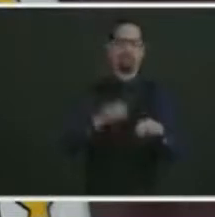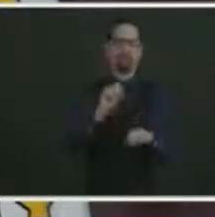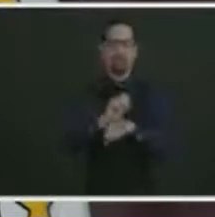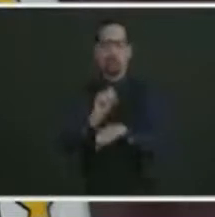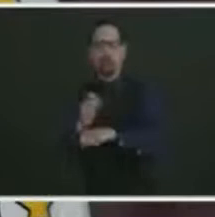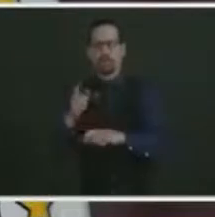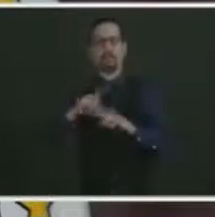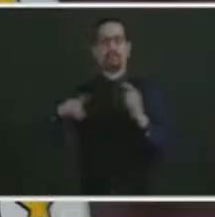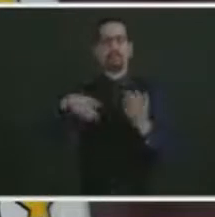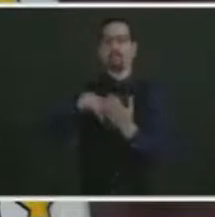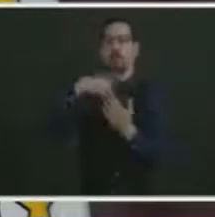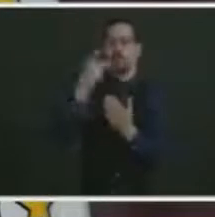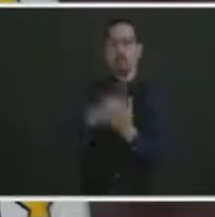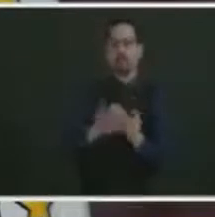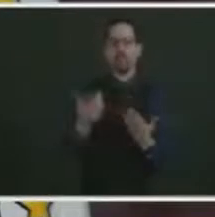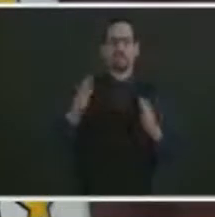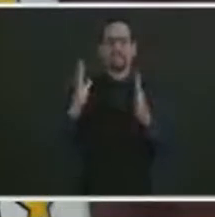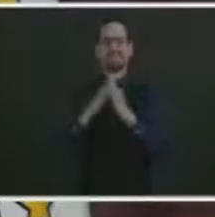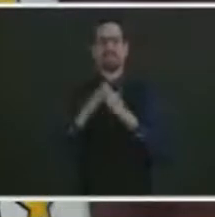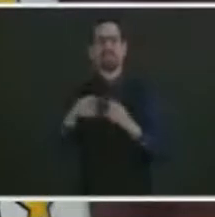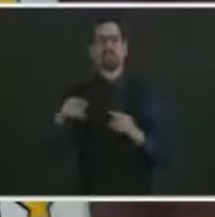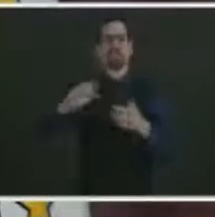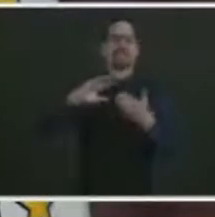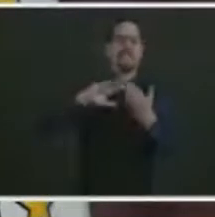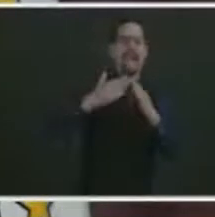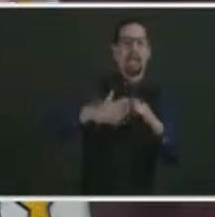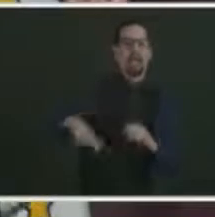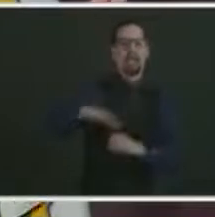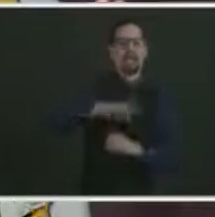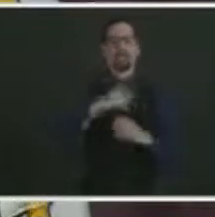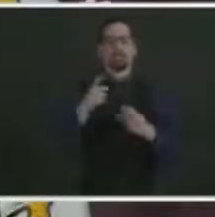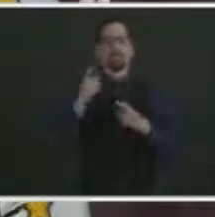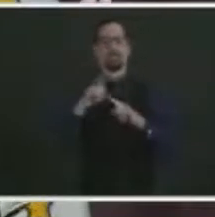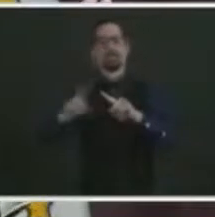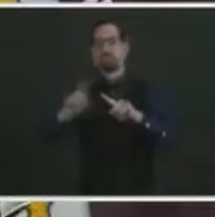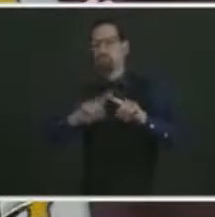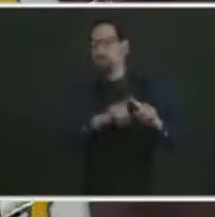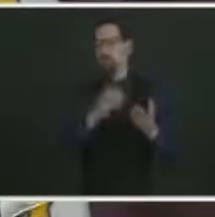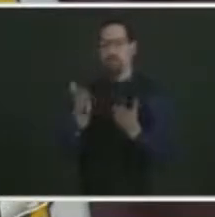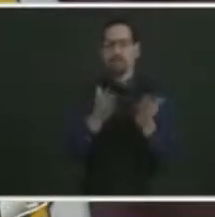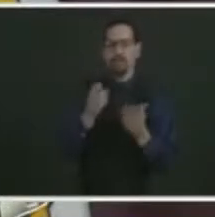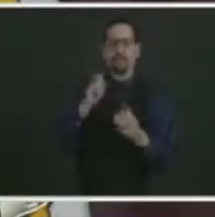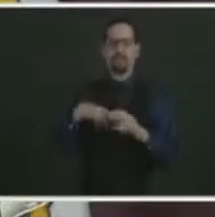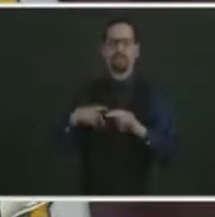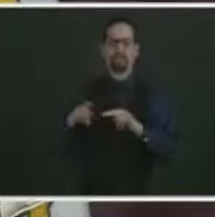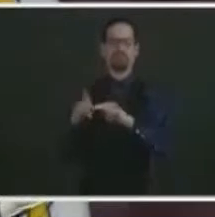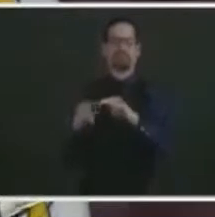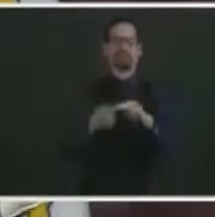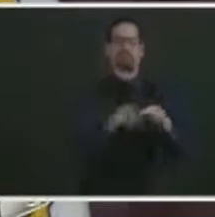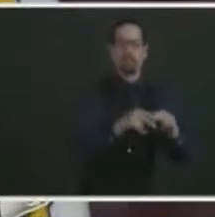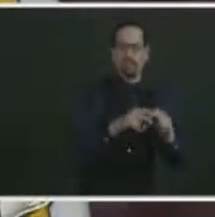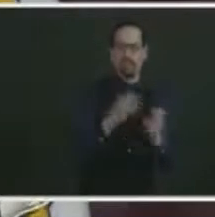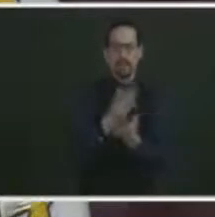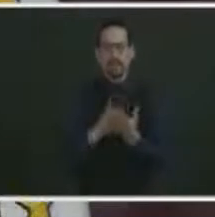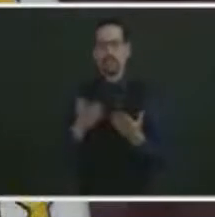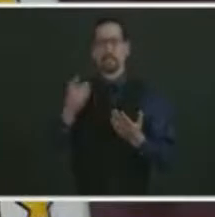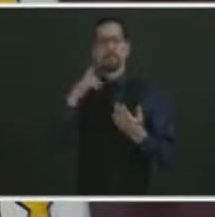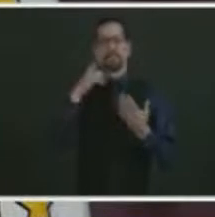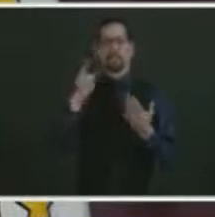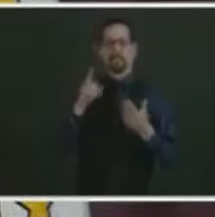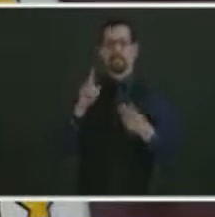cities and towns, aid to our healthcare system, massive and wholesale restructuring of the way we deliver government